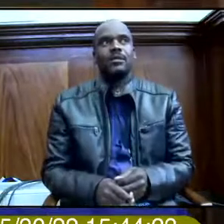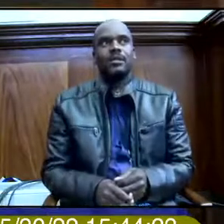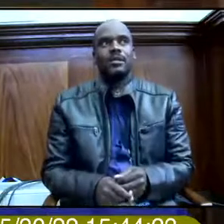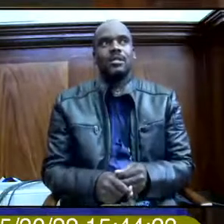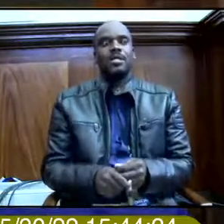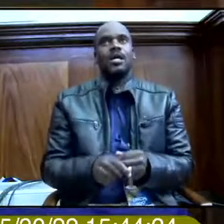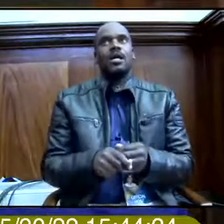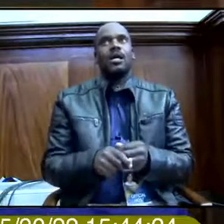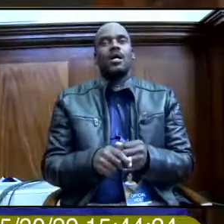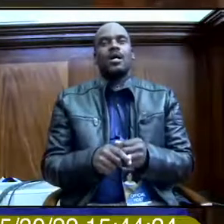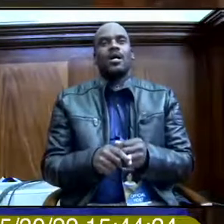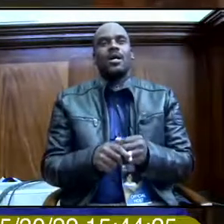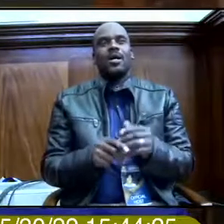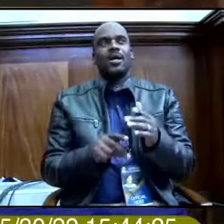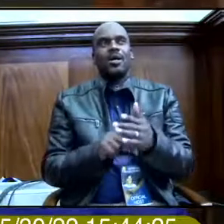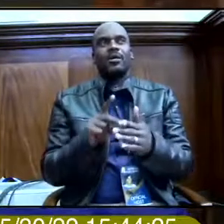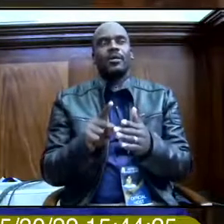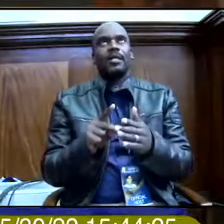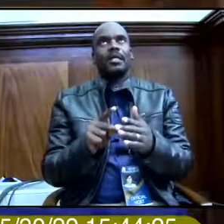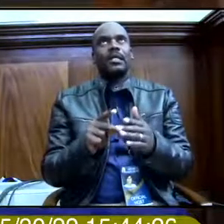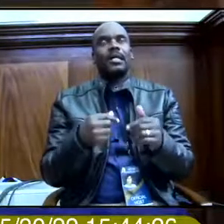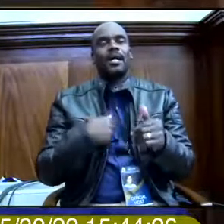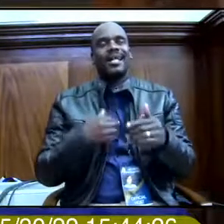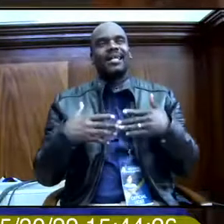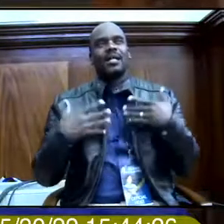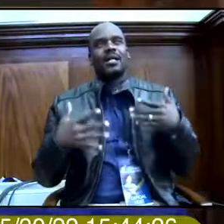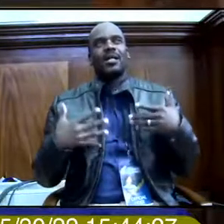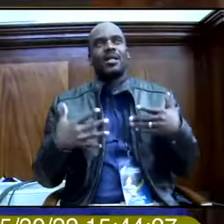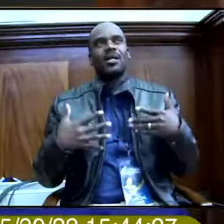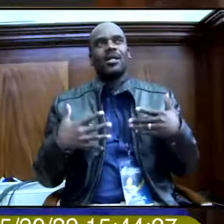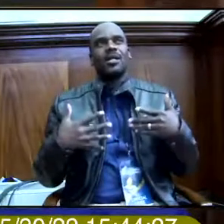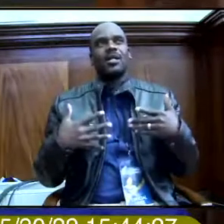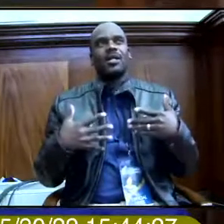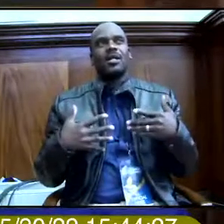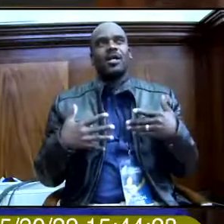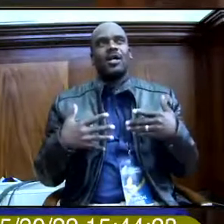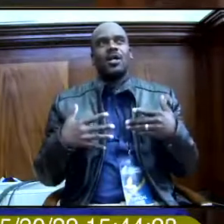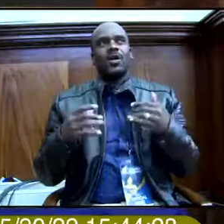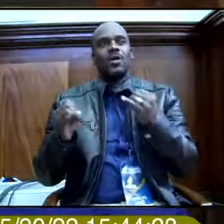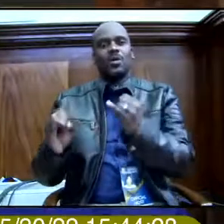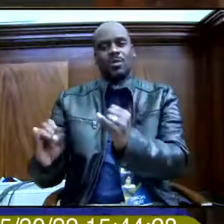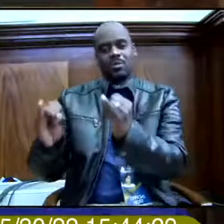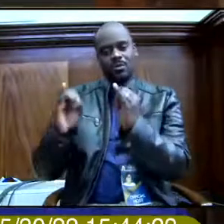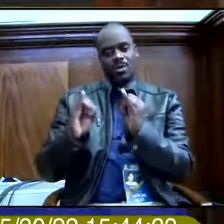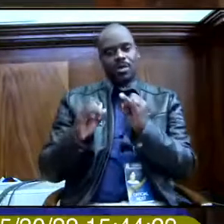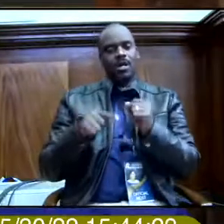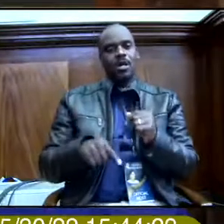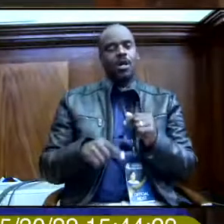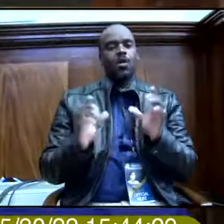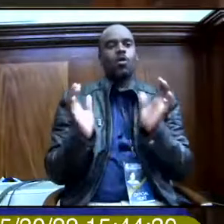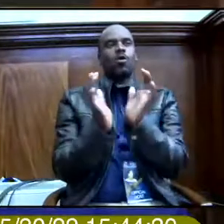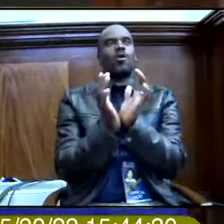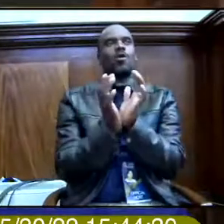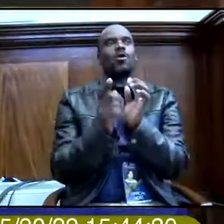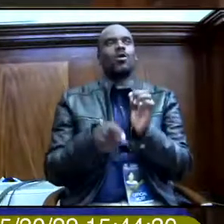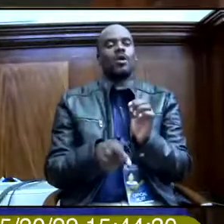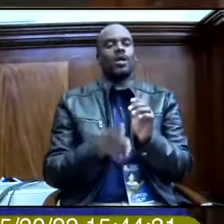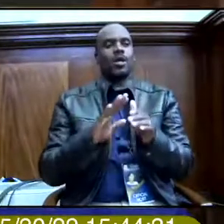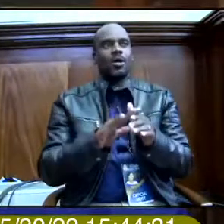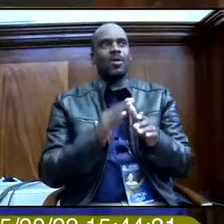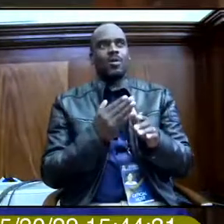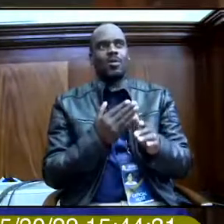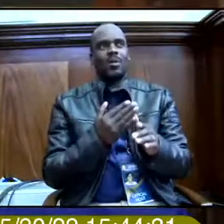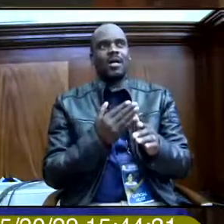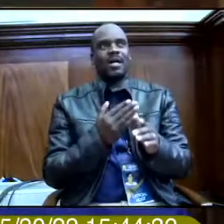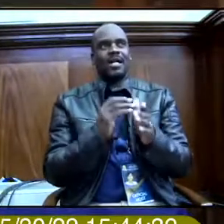program director i am very happy to be invited in this workers parliament because the